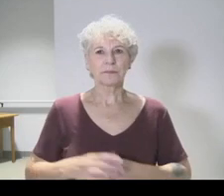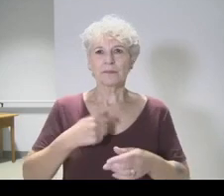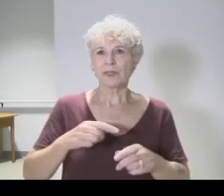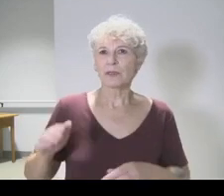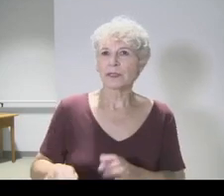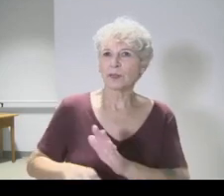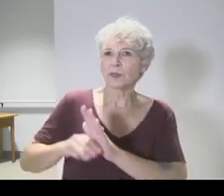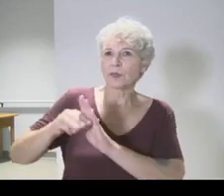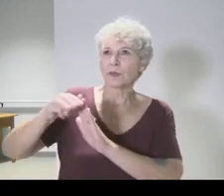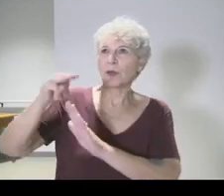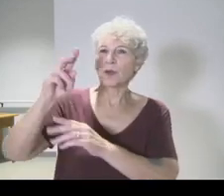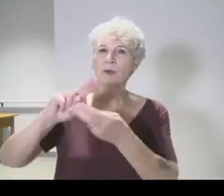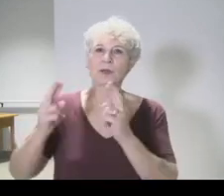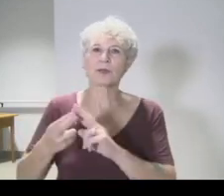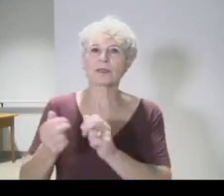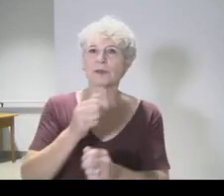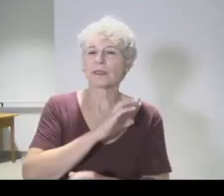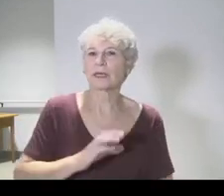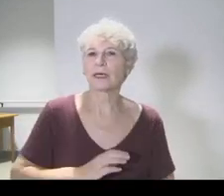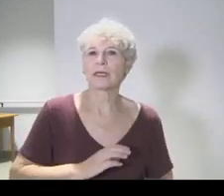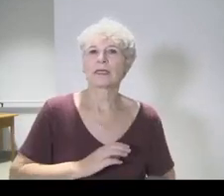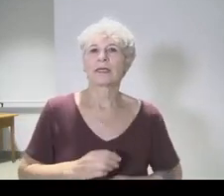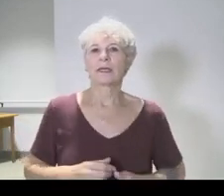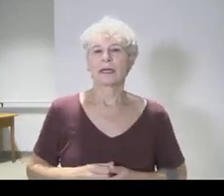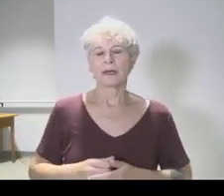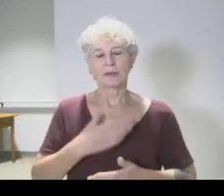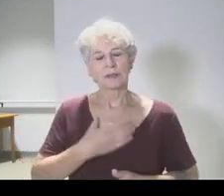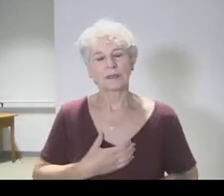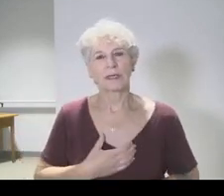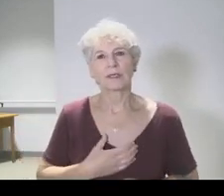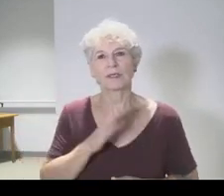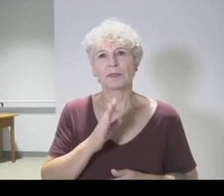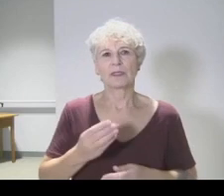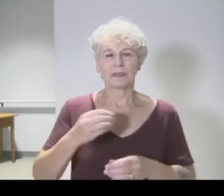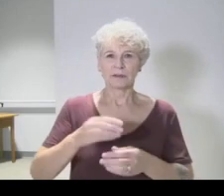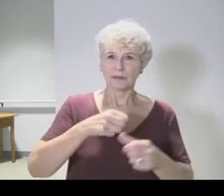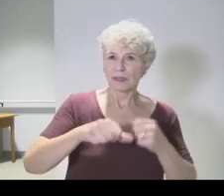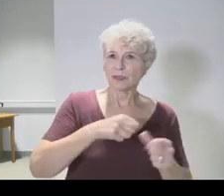our relationship with God, our desire to be in fellowship with others also grows.